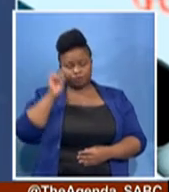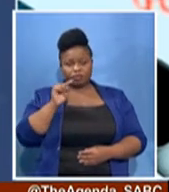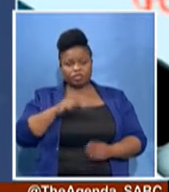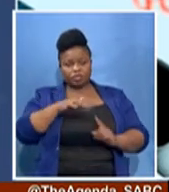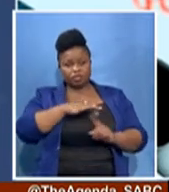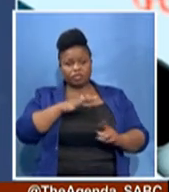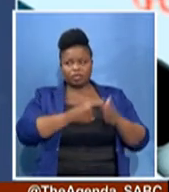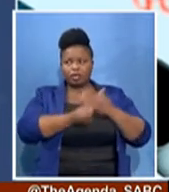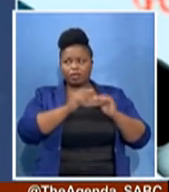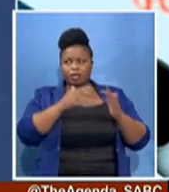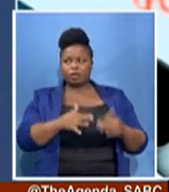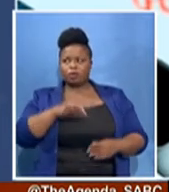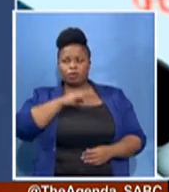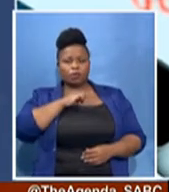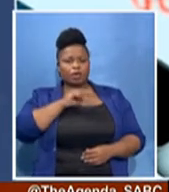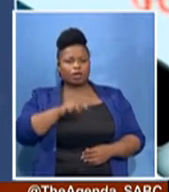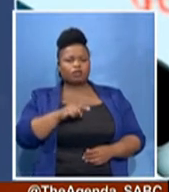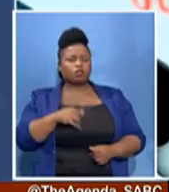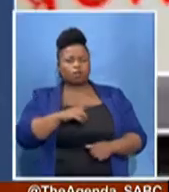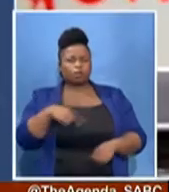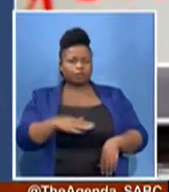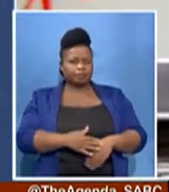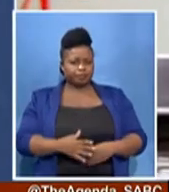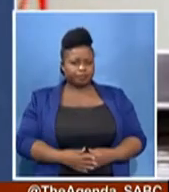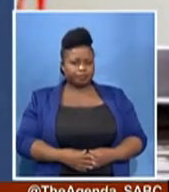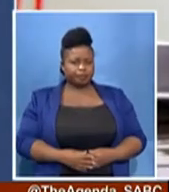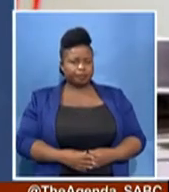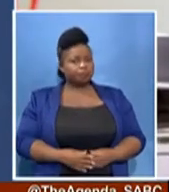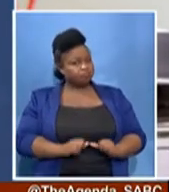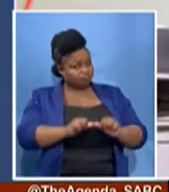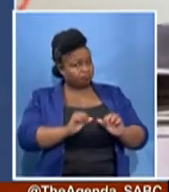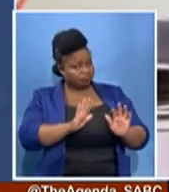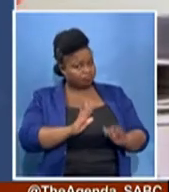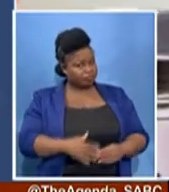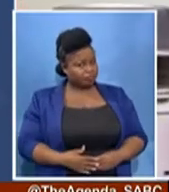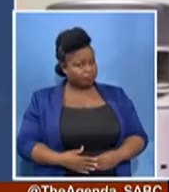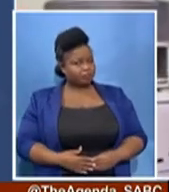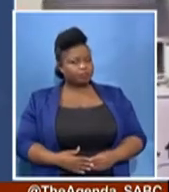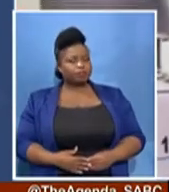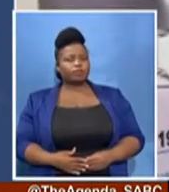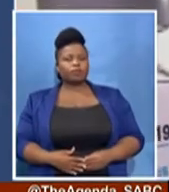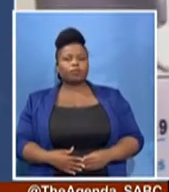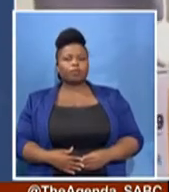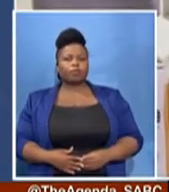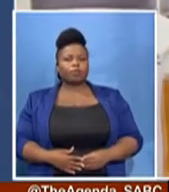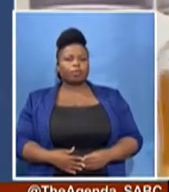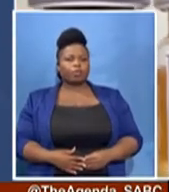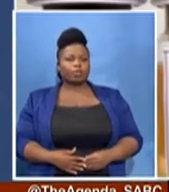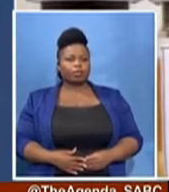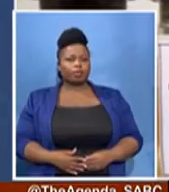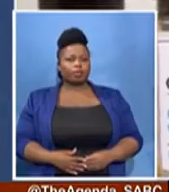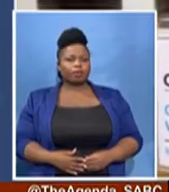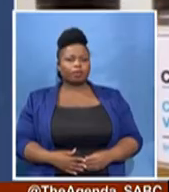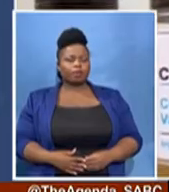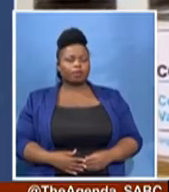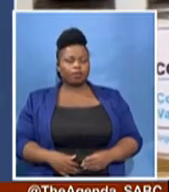time. Go on. So with regards to these conditions, yeah. Yeah. So the conditions are,